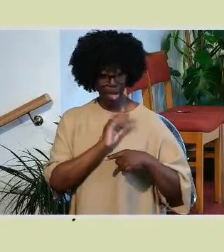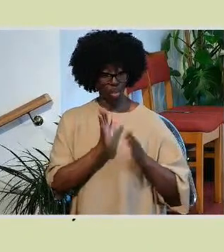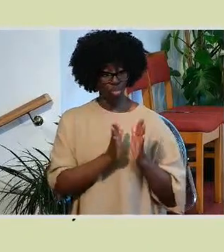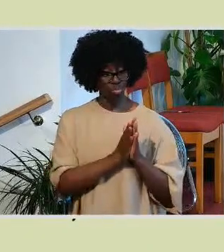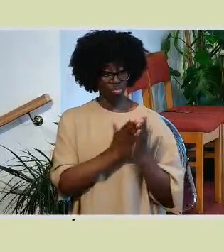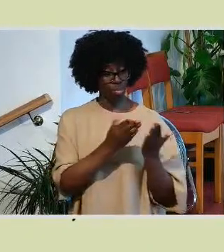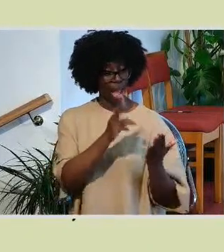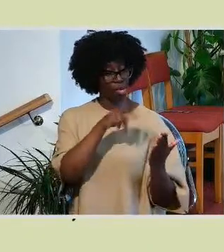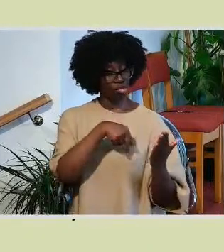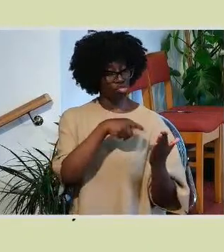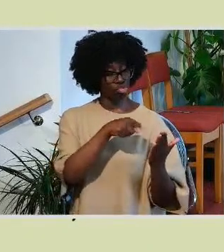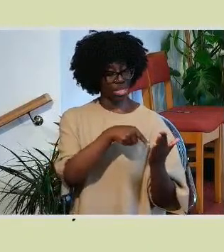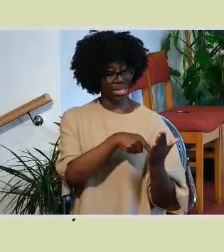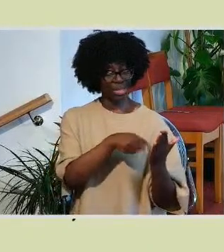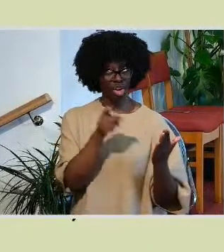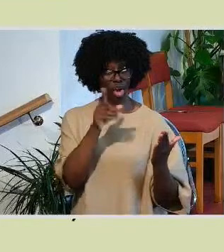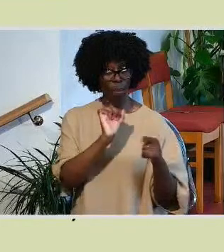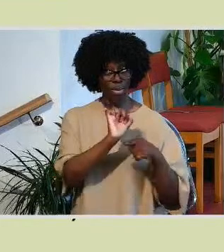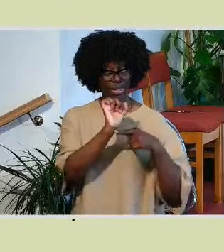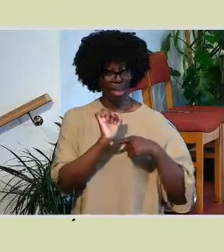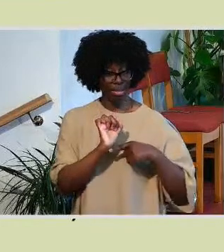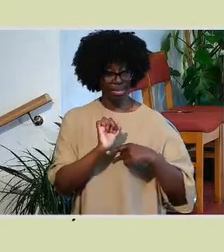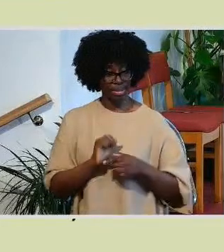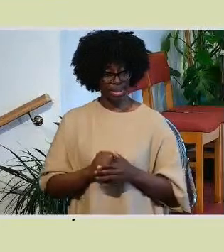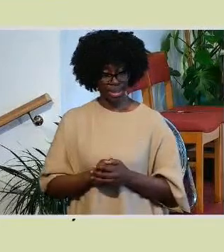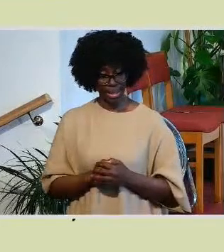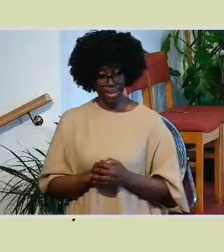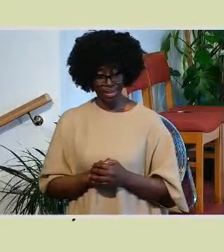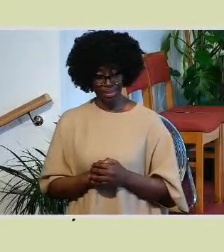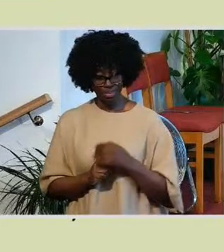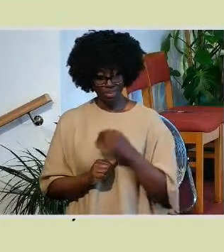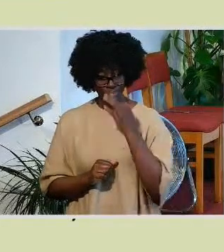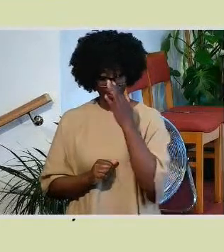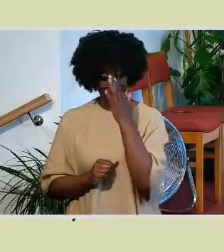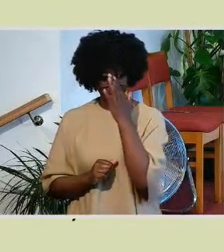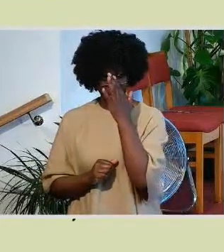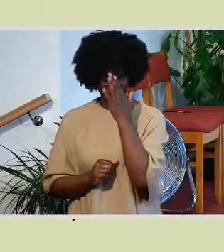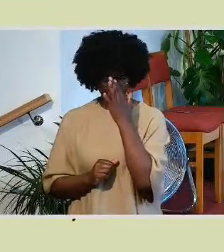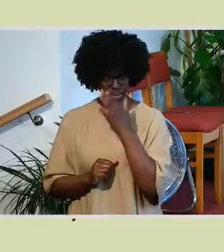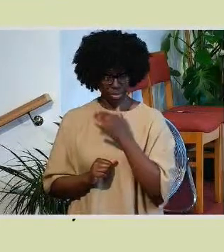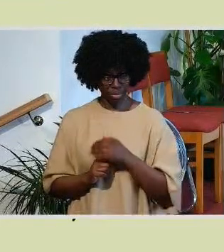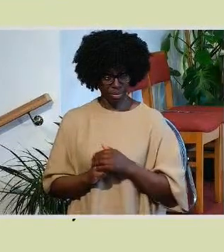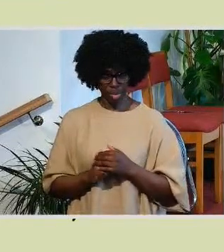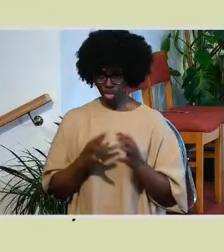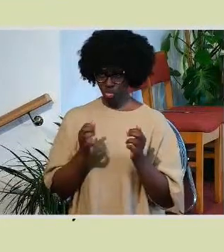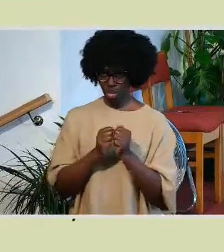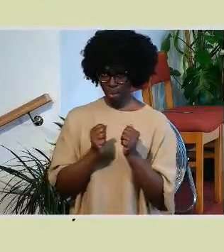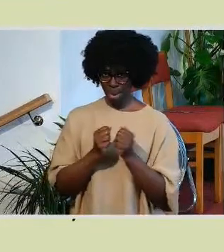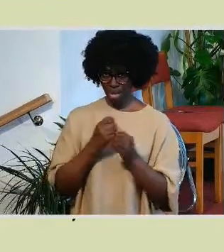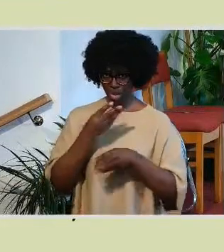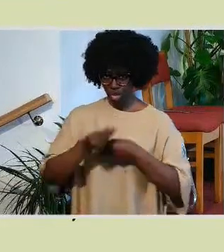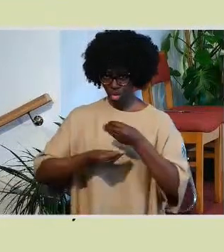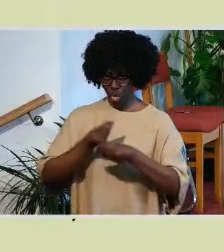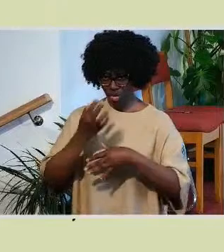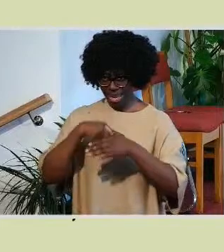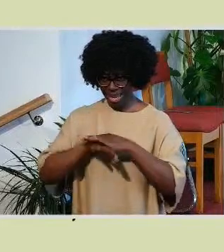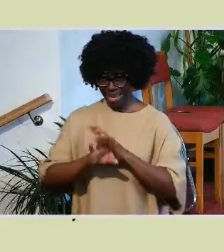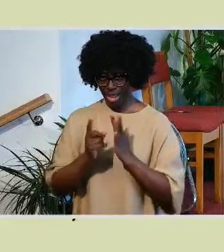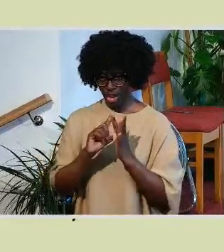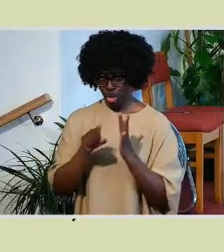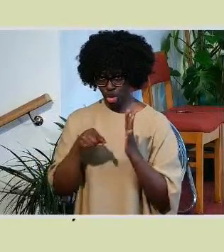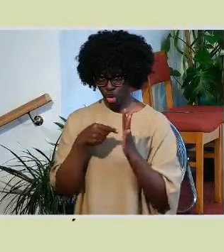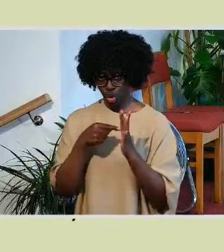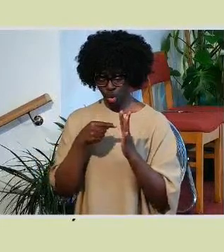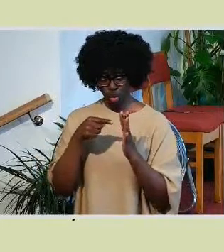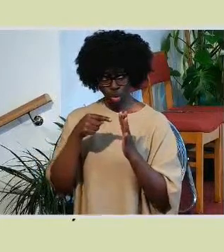promise that we read about, I might not necessarily read all of it, but if you remember, there's a story in Joel.